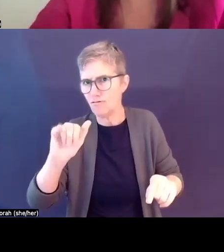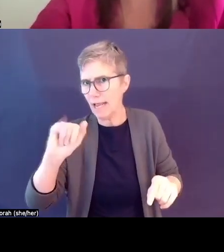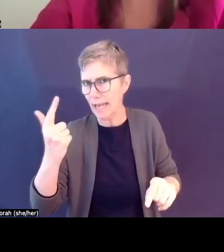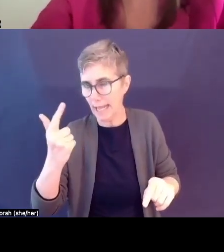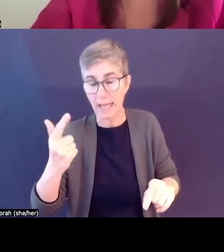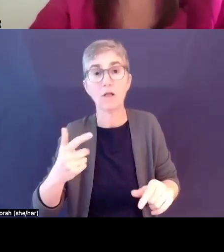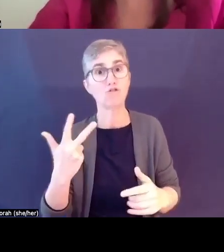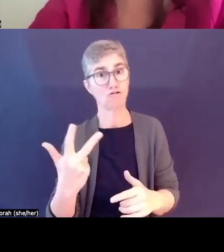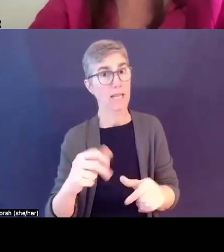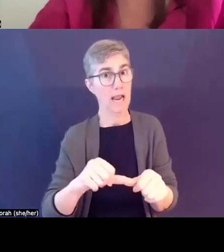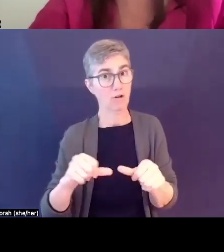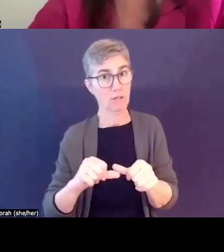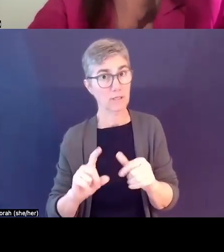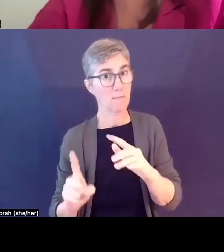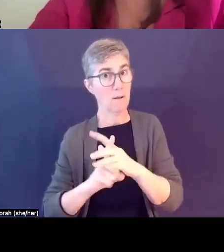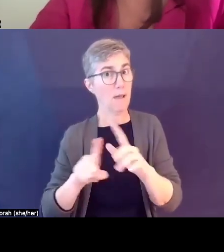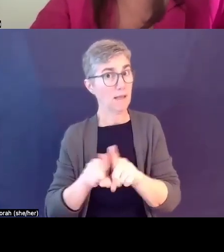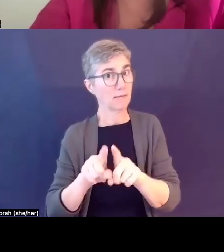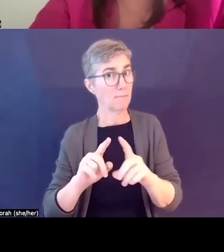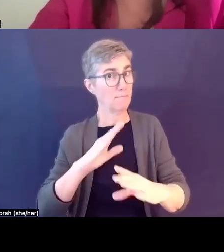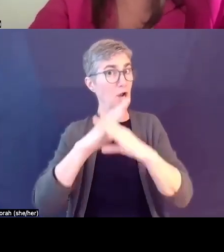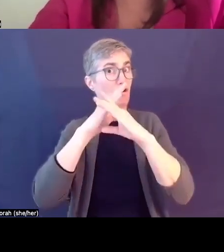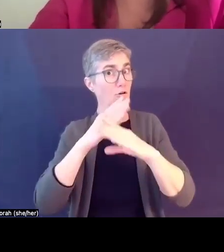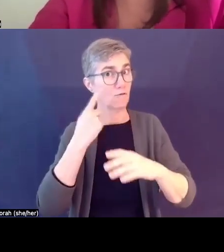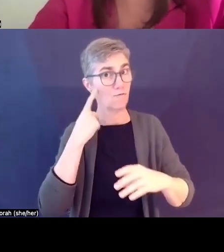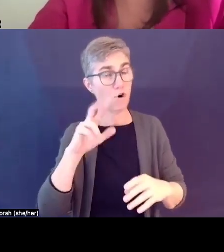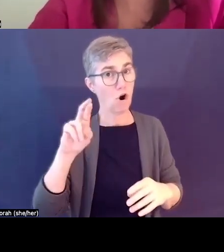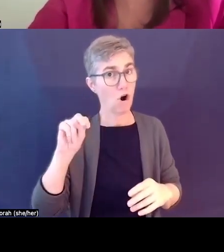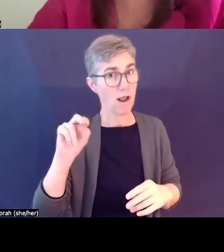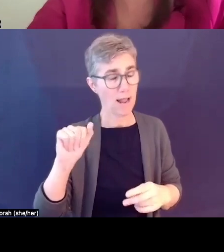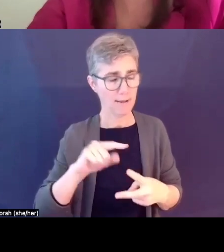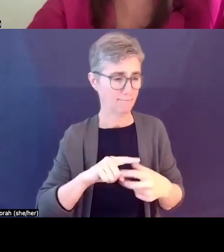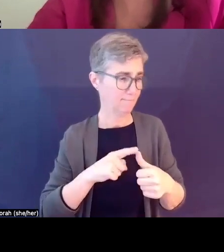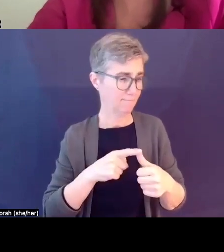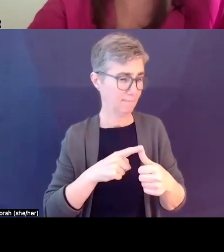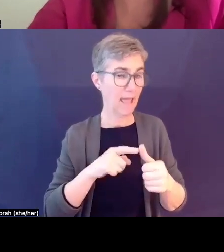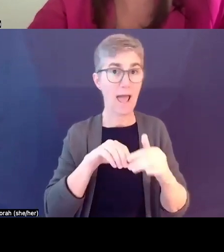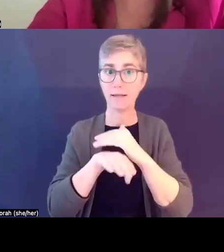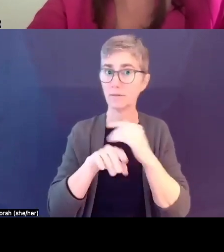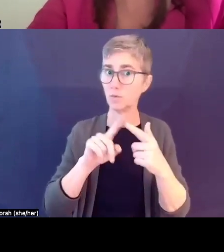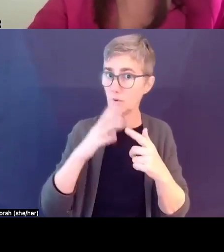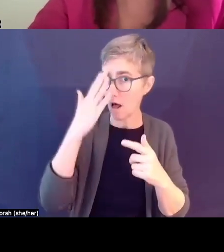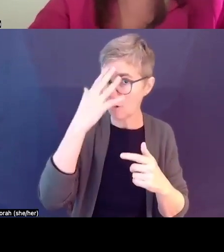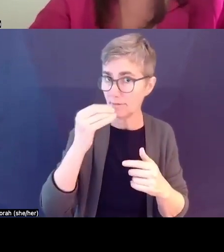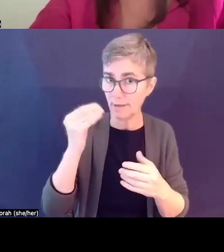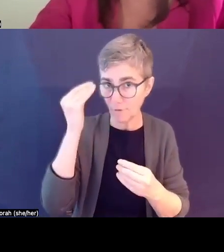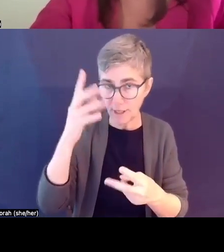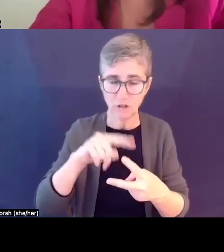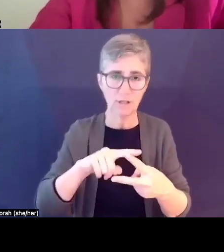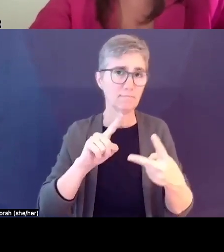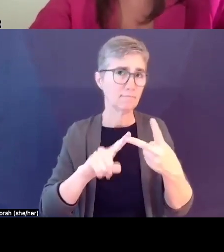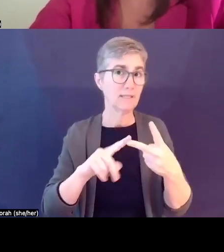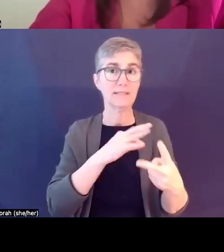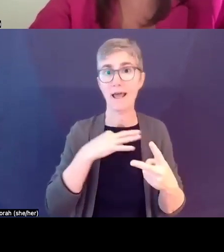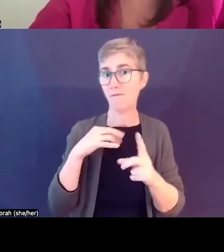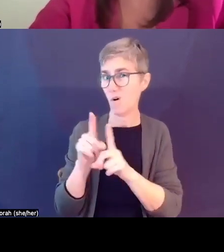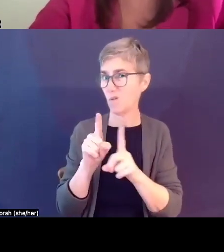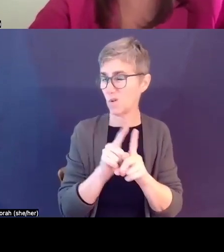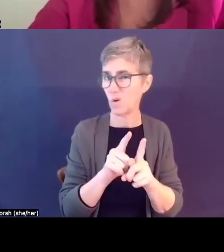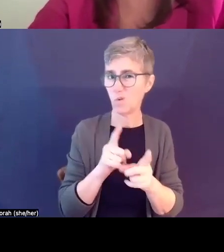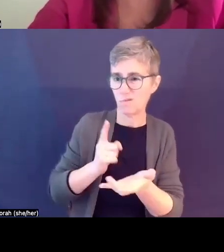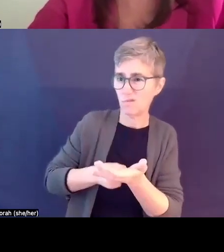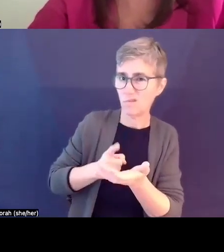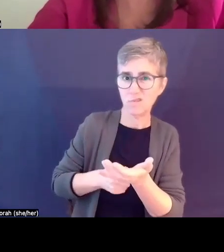came up as barriers specific to risk need assessment was access to knowledge and information. Staff also discussed risk need assessment